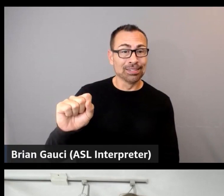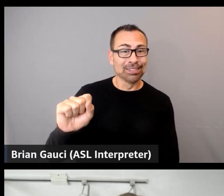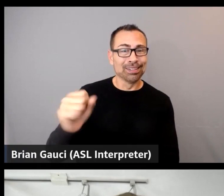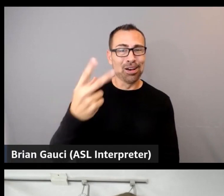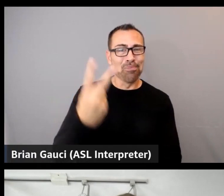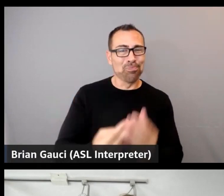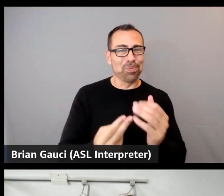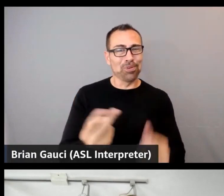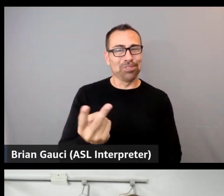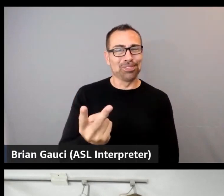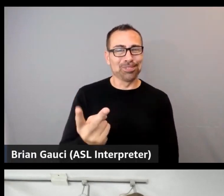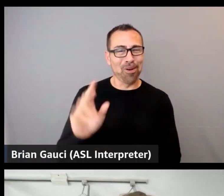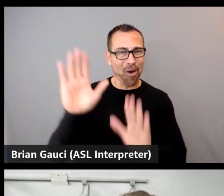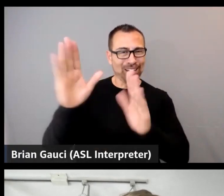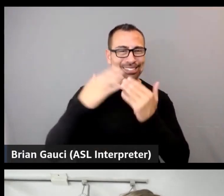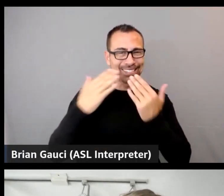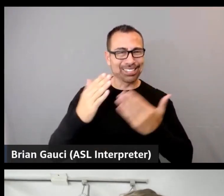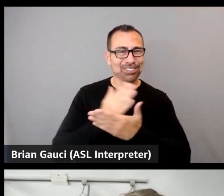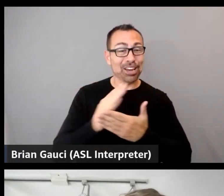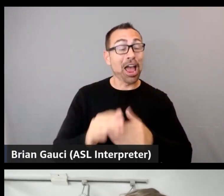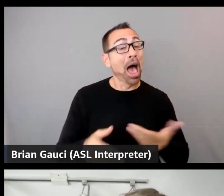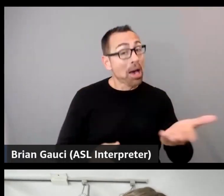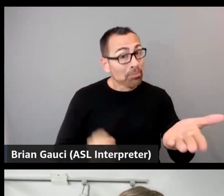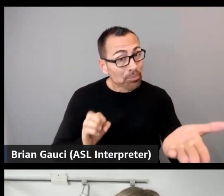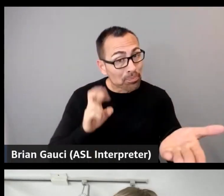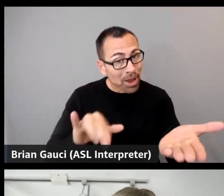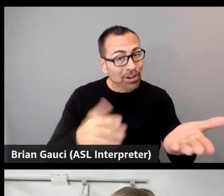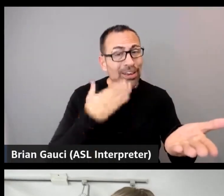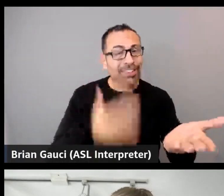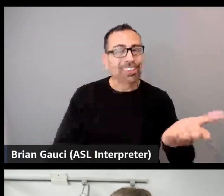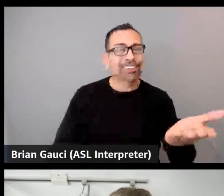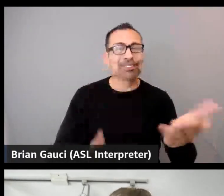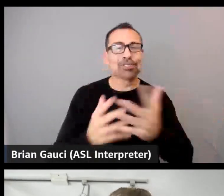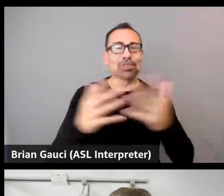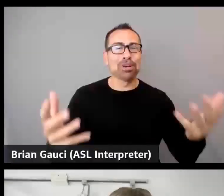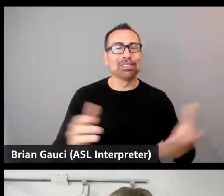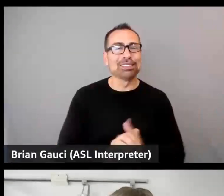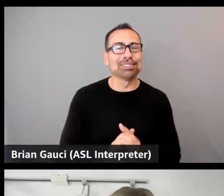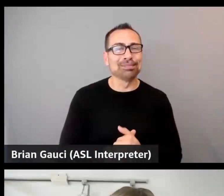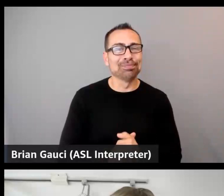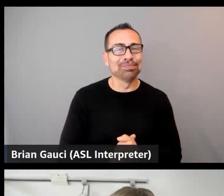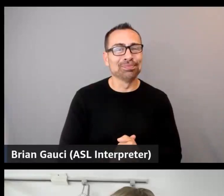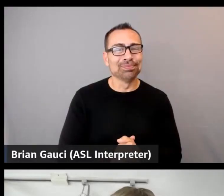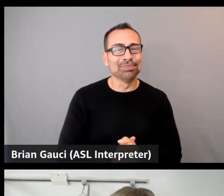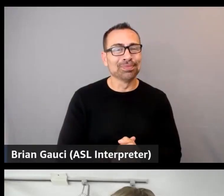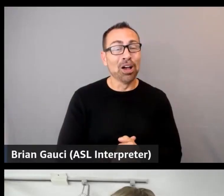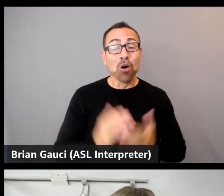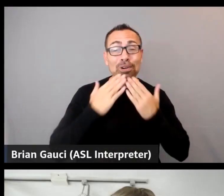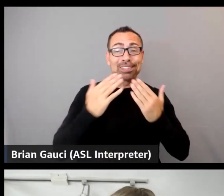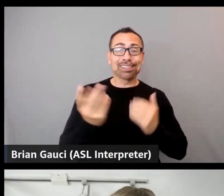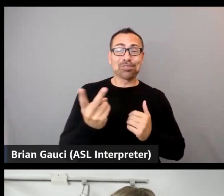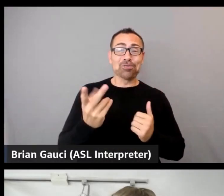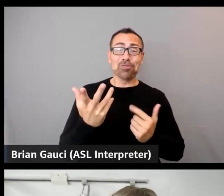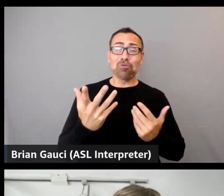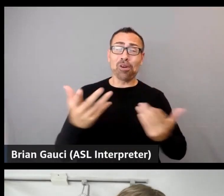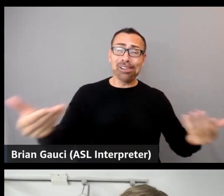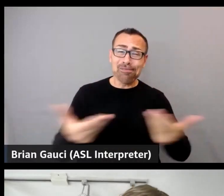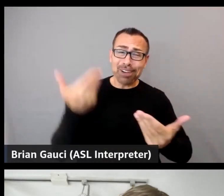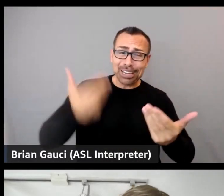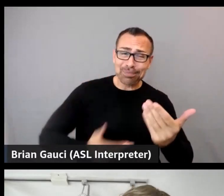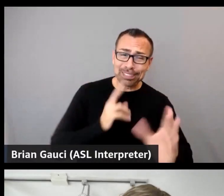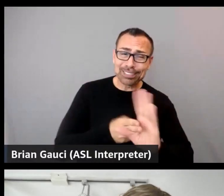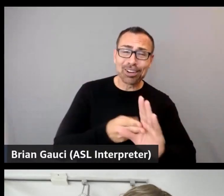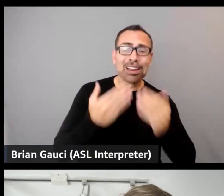are awesome. And yeah, Mary, thank you so much. Well, thank you both for having me on, and thank you,